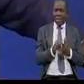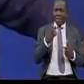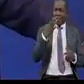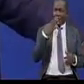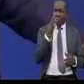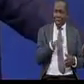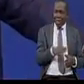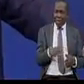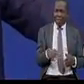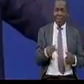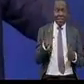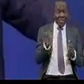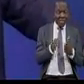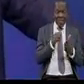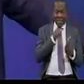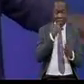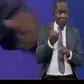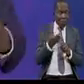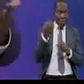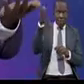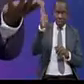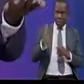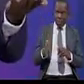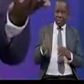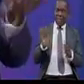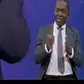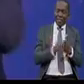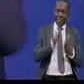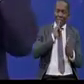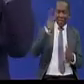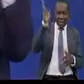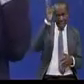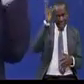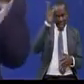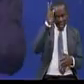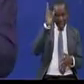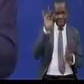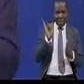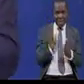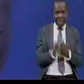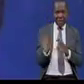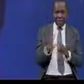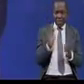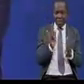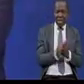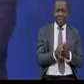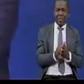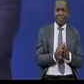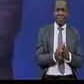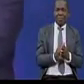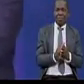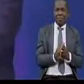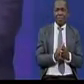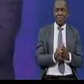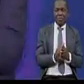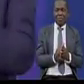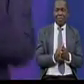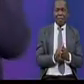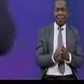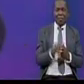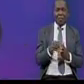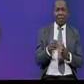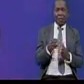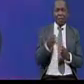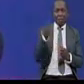will punish that Satan. And if it's not your fault, it's not my fault, it's Satan. God will handle Satan all alone.